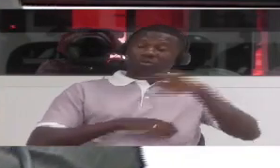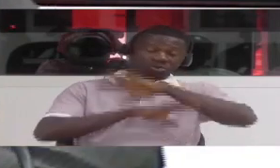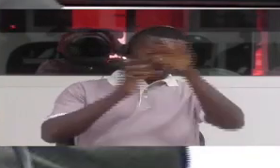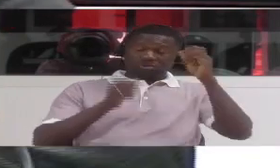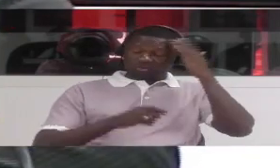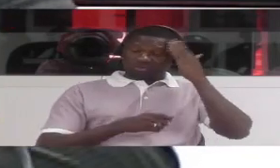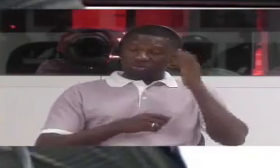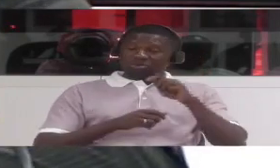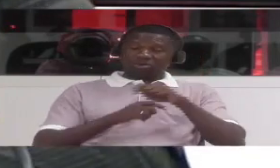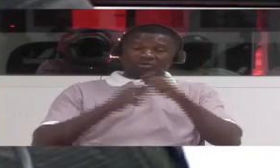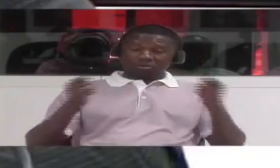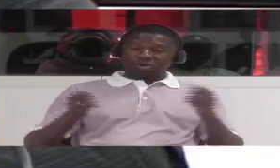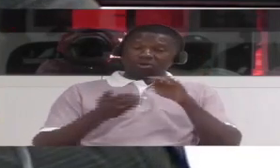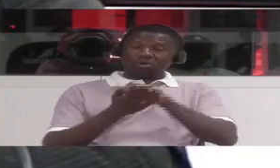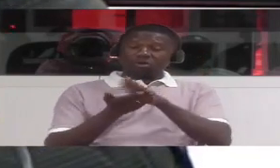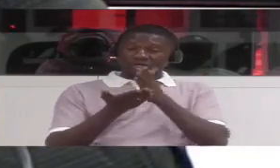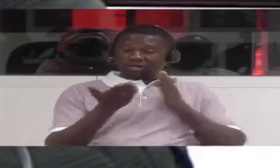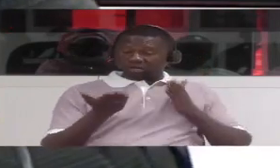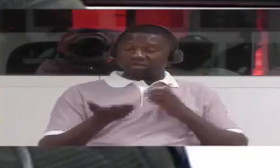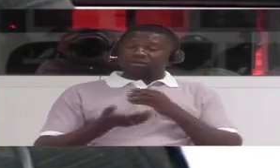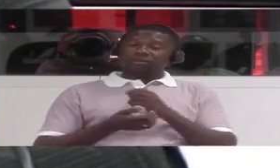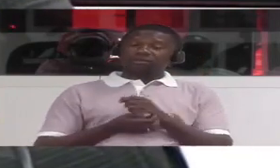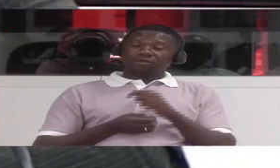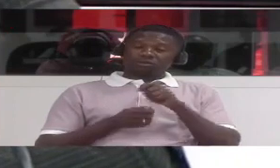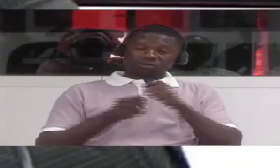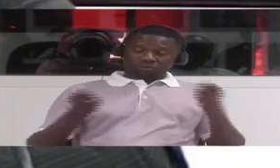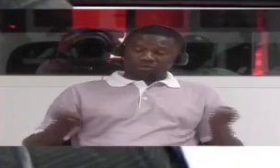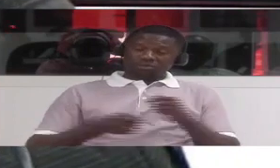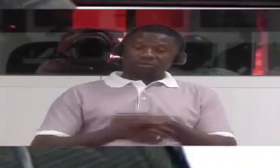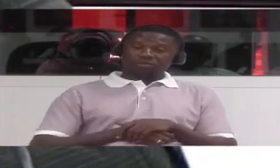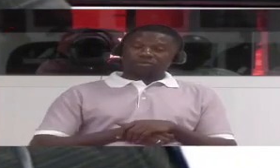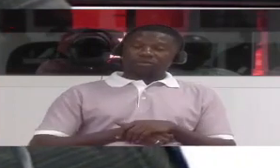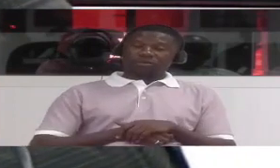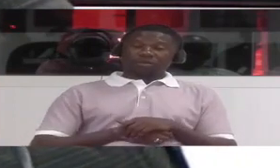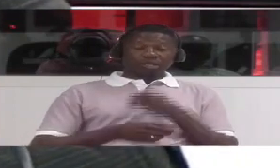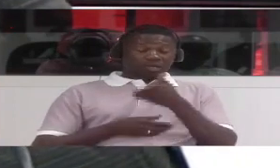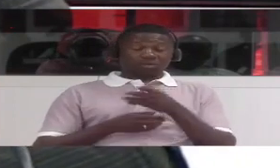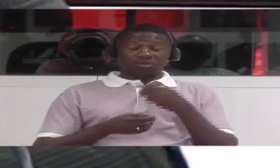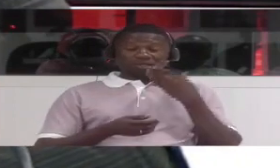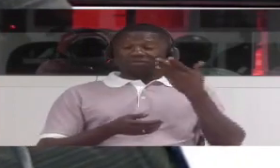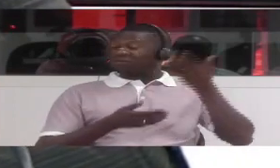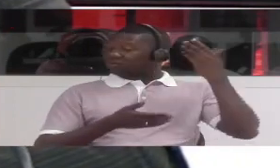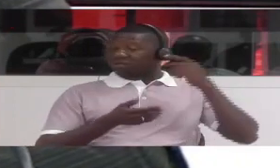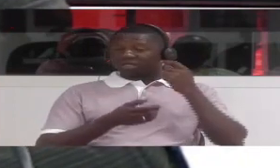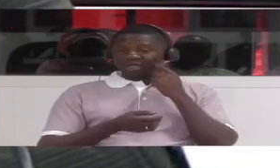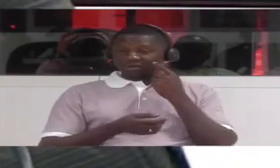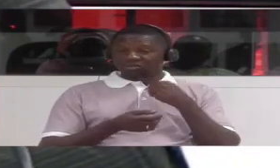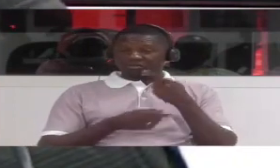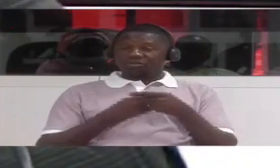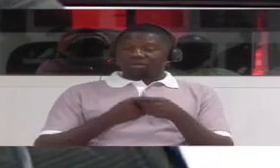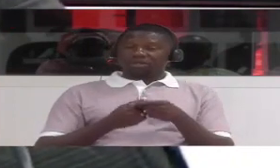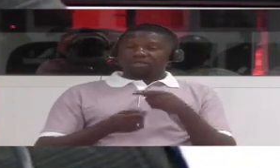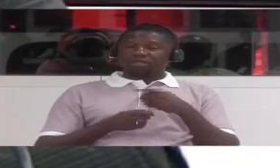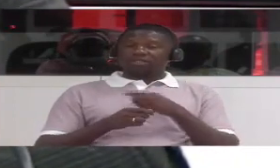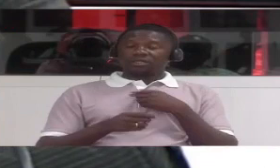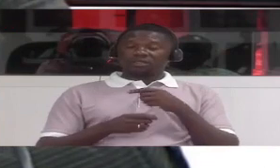time, a few days from my arrest, it was said that the editor's email account was hacked,